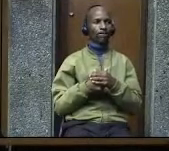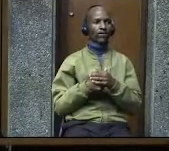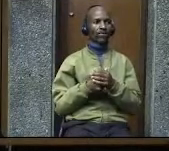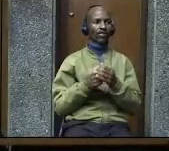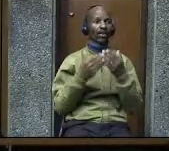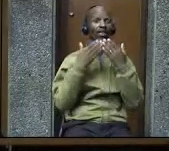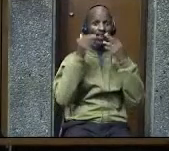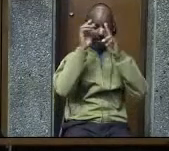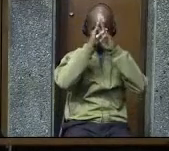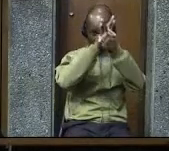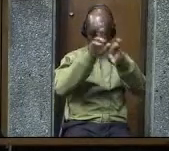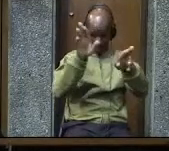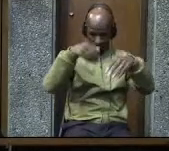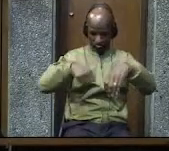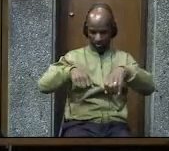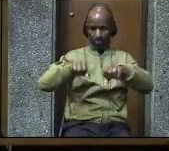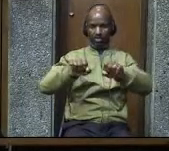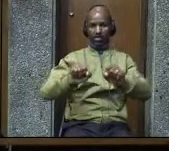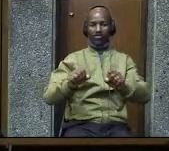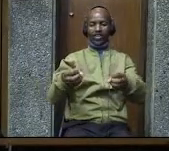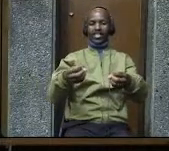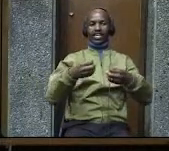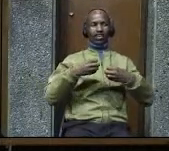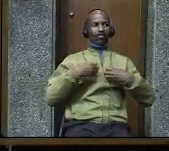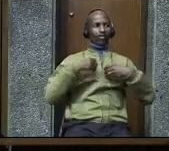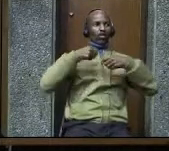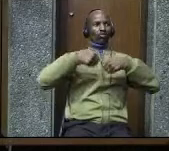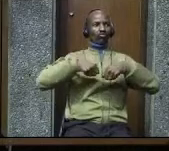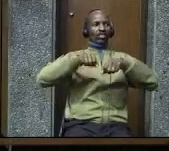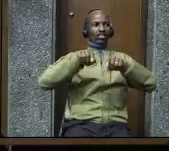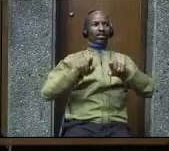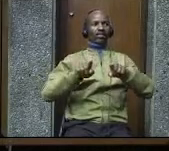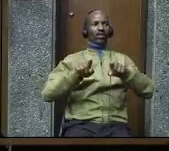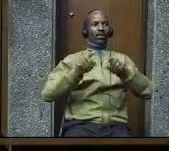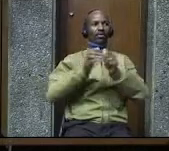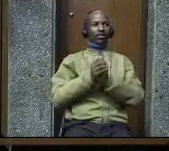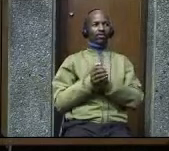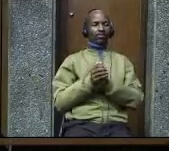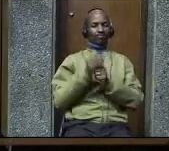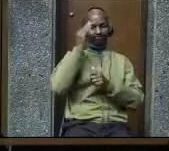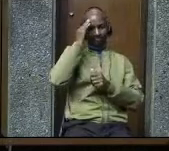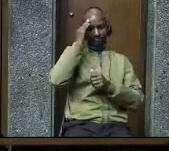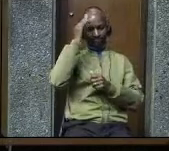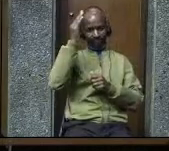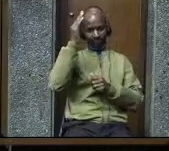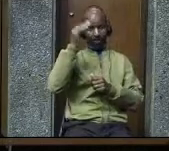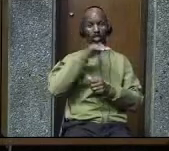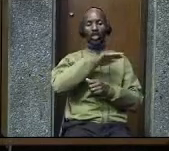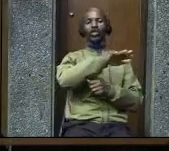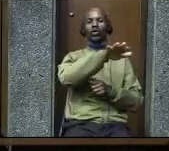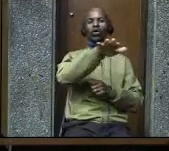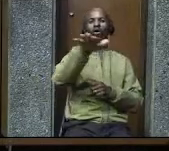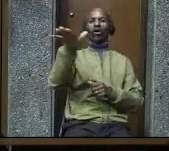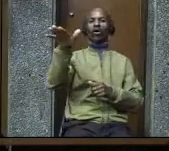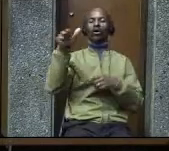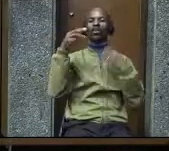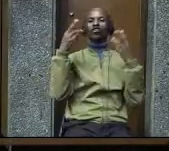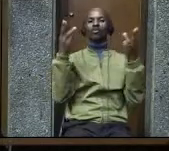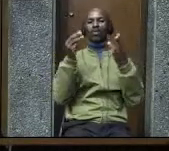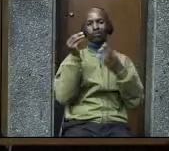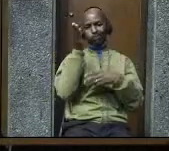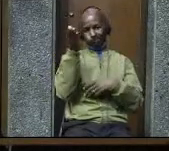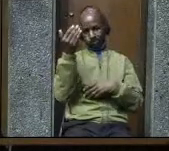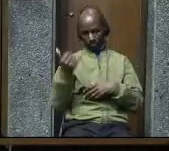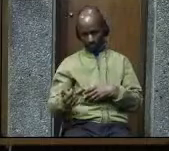Thanks, Honorable Chairperson, for giving me this opportunity. Greetings to all participants that are